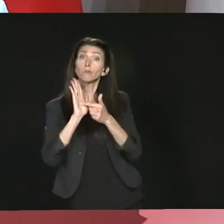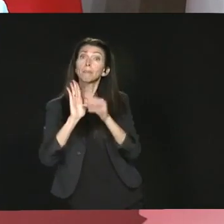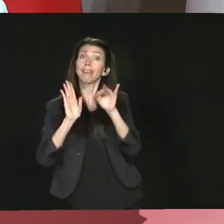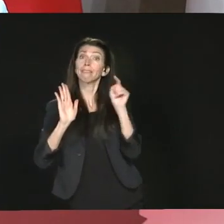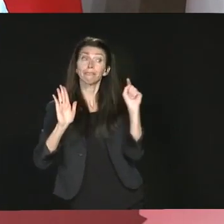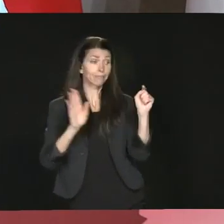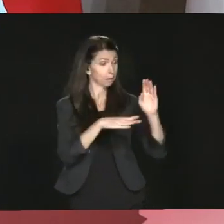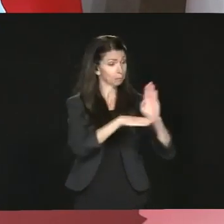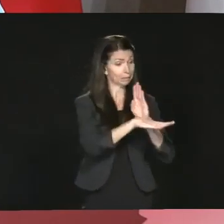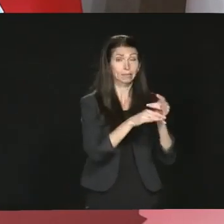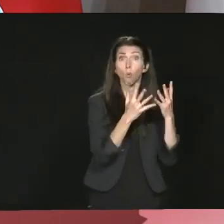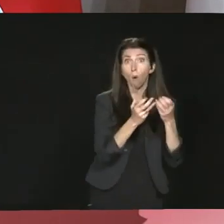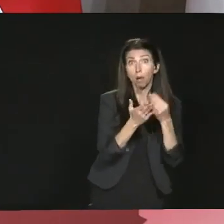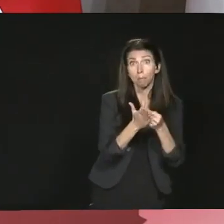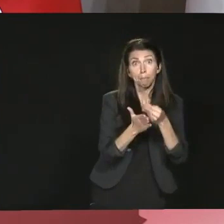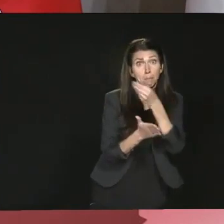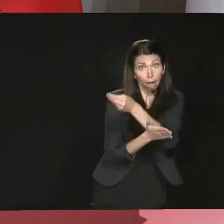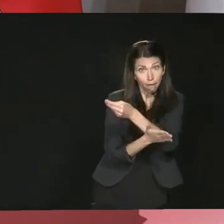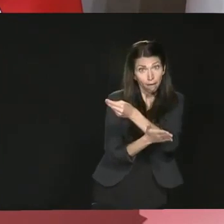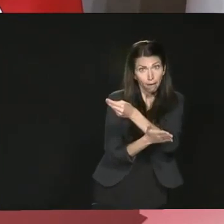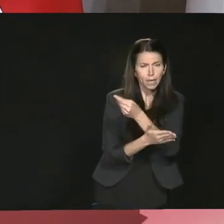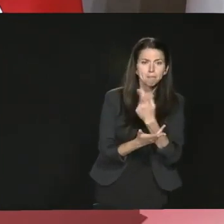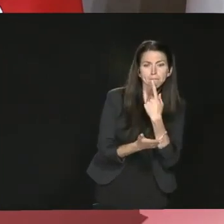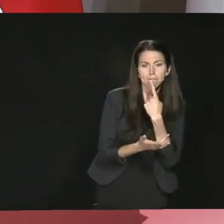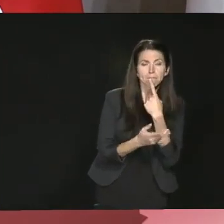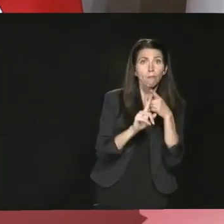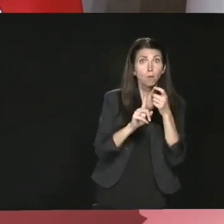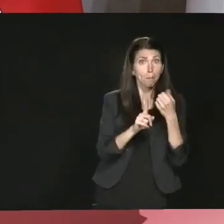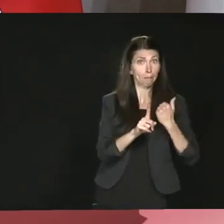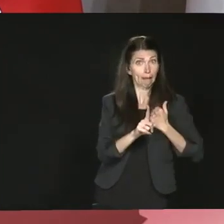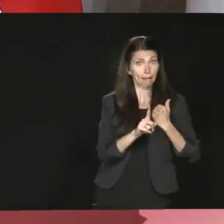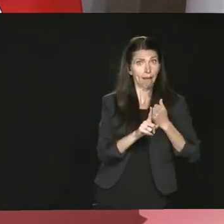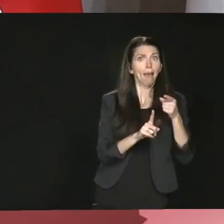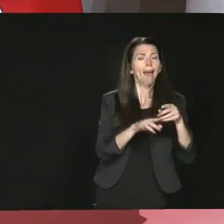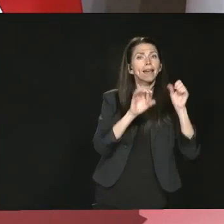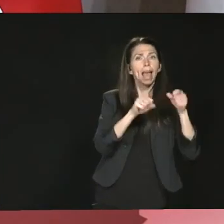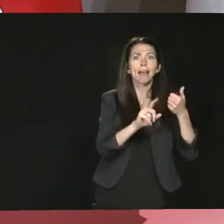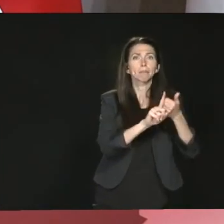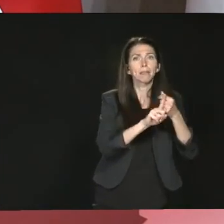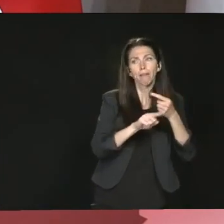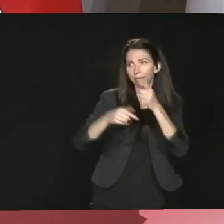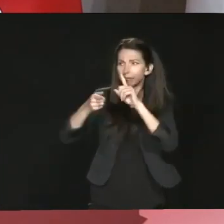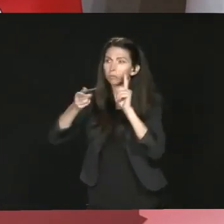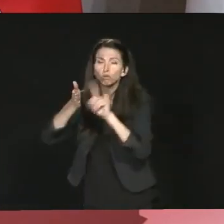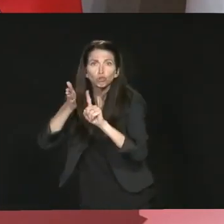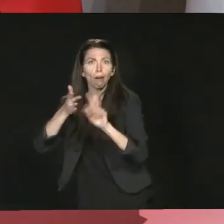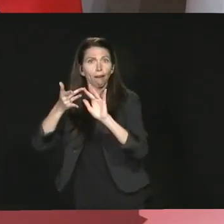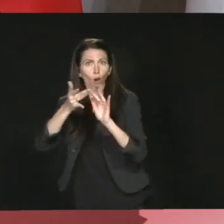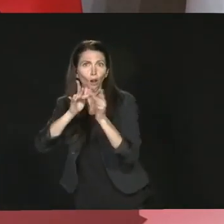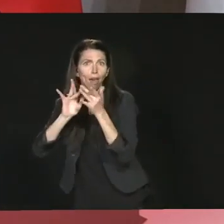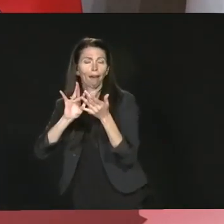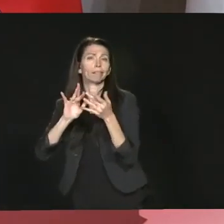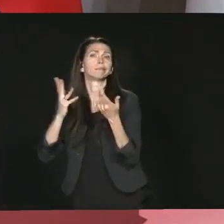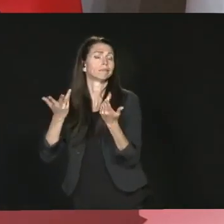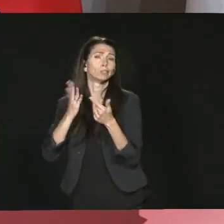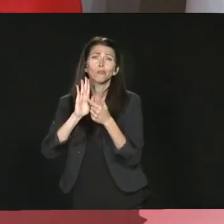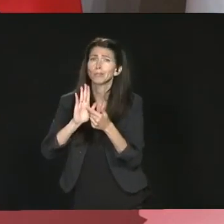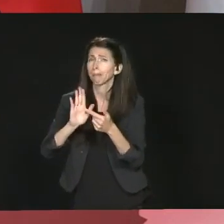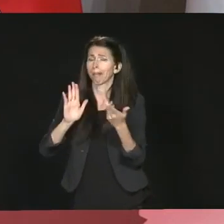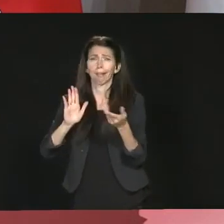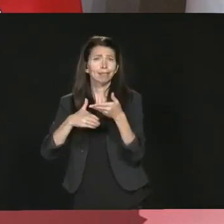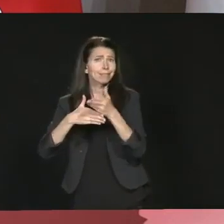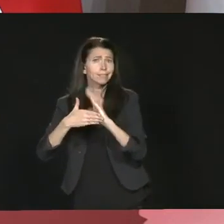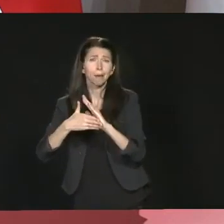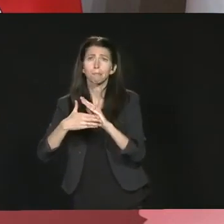have assembled a broad collection of important resources, including web platforms launched by provinces and